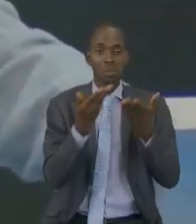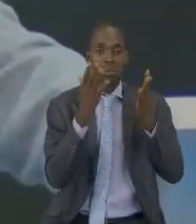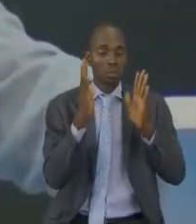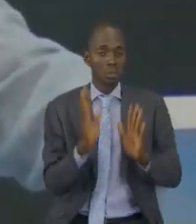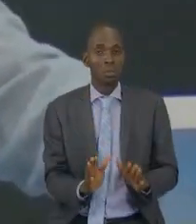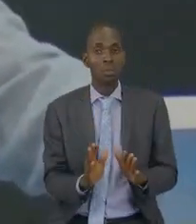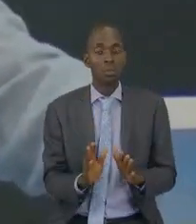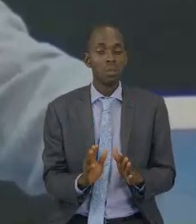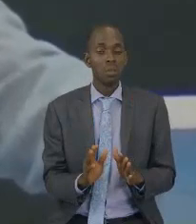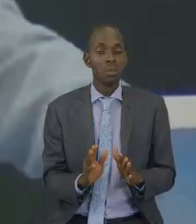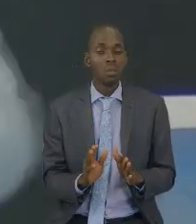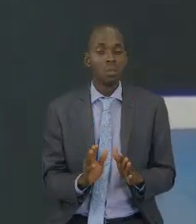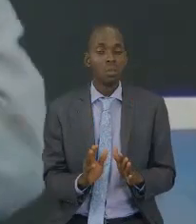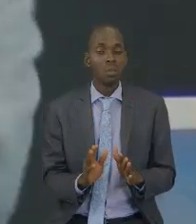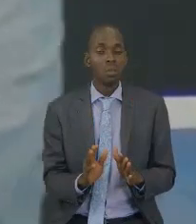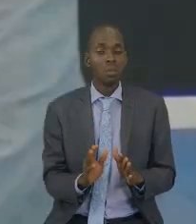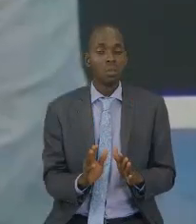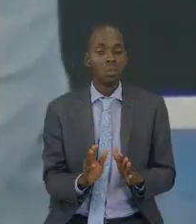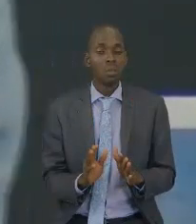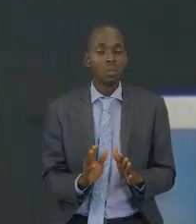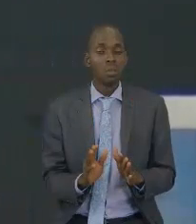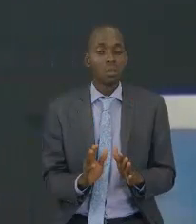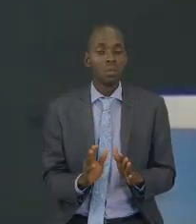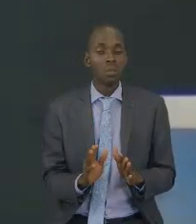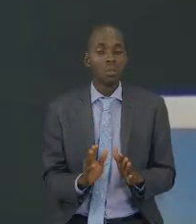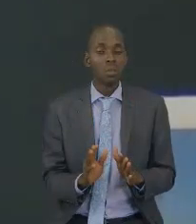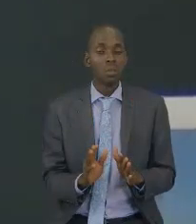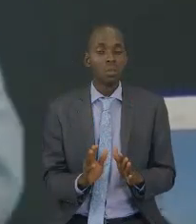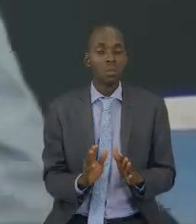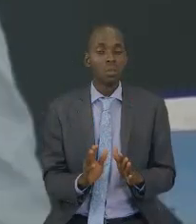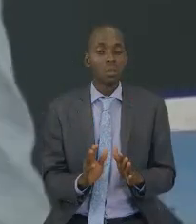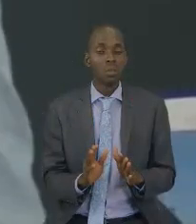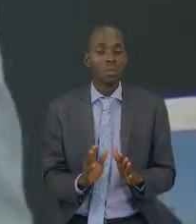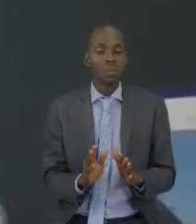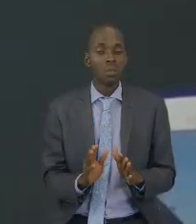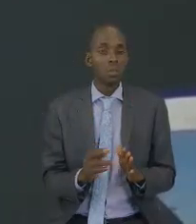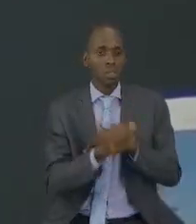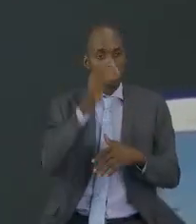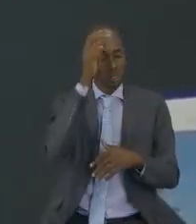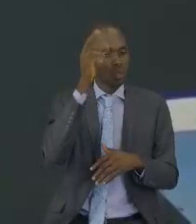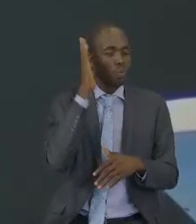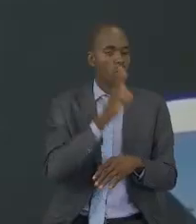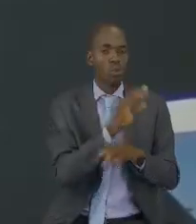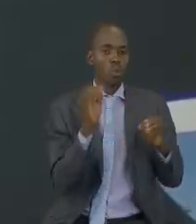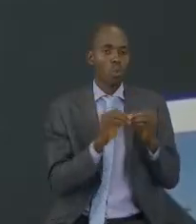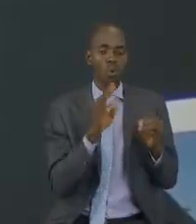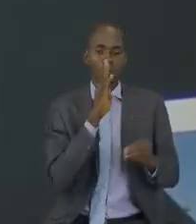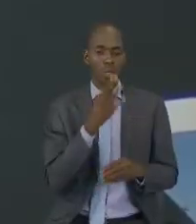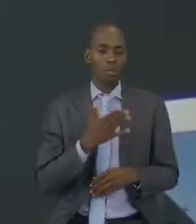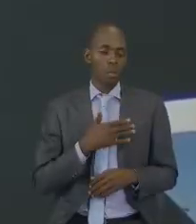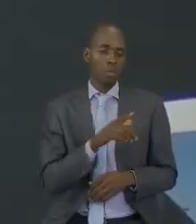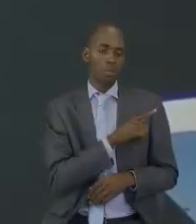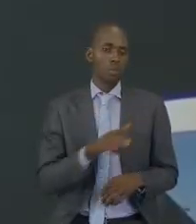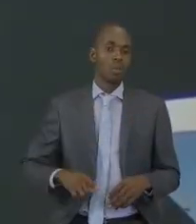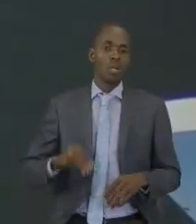or his servants, or the gangs representing him will no more be my Lord. I make